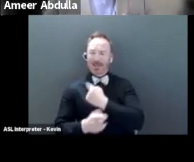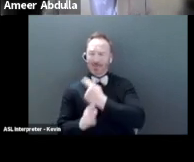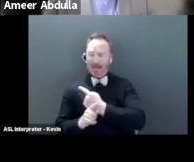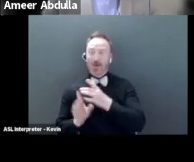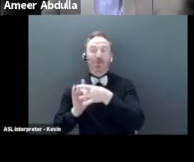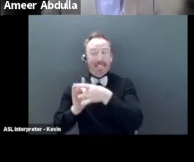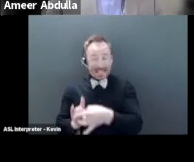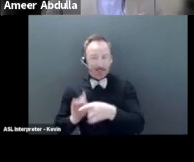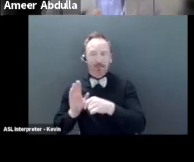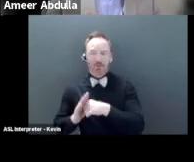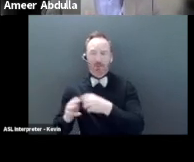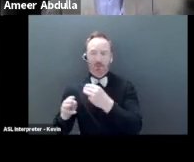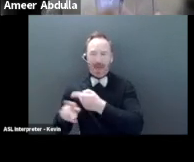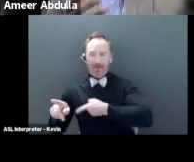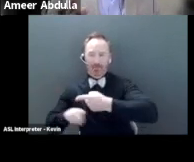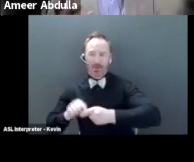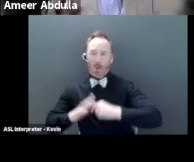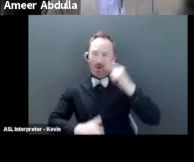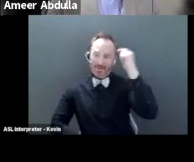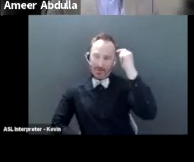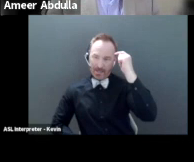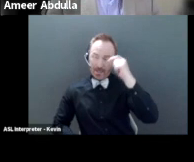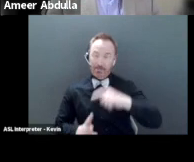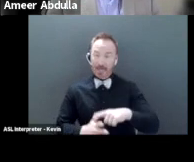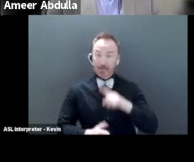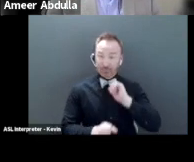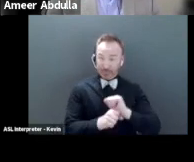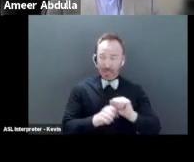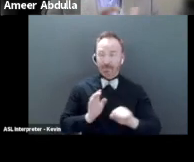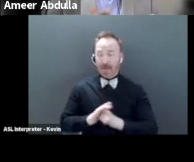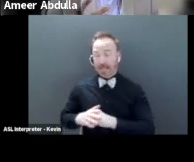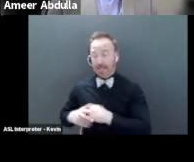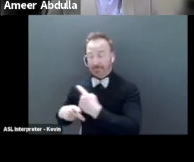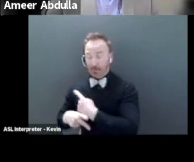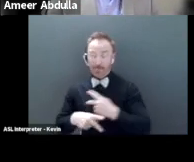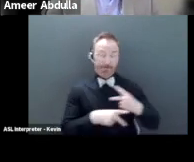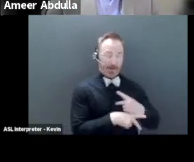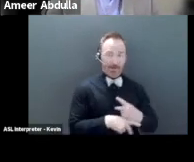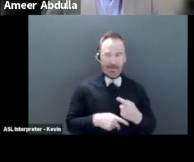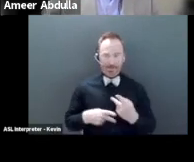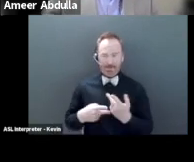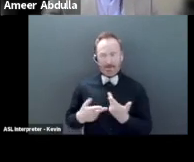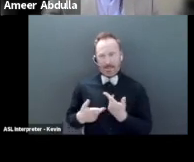theoretical basis. But actually, again, use those two calculators to find out what's best for you.